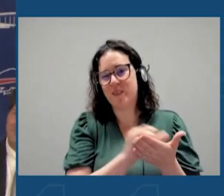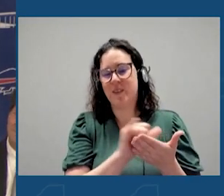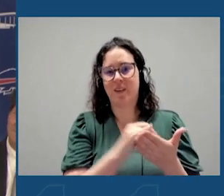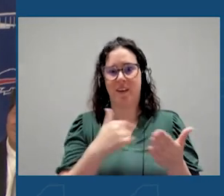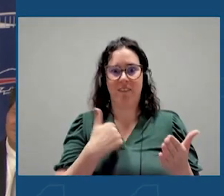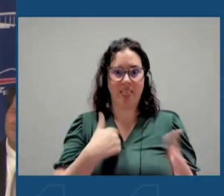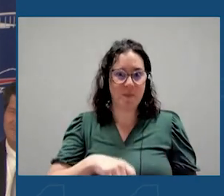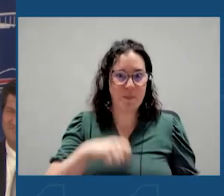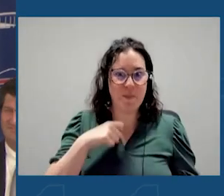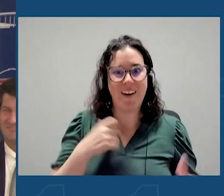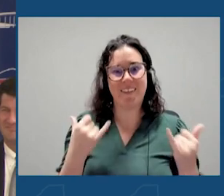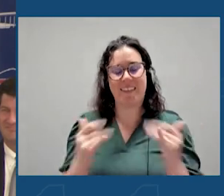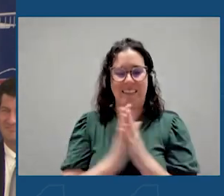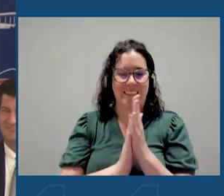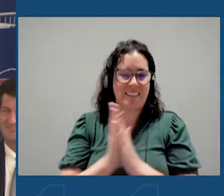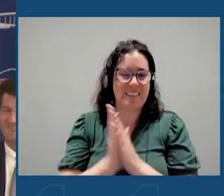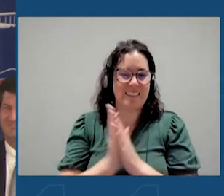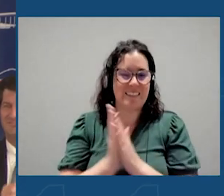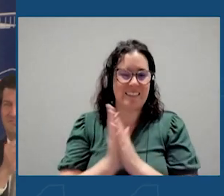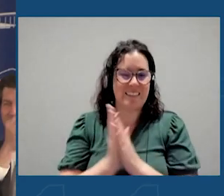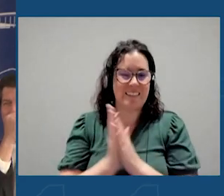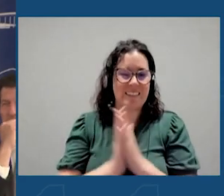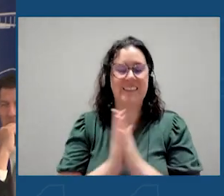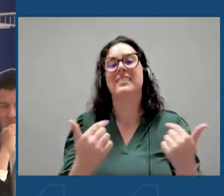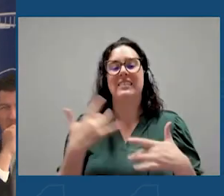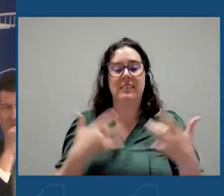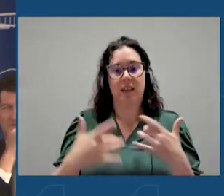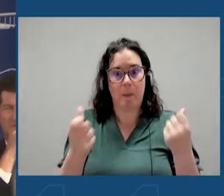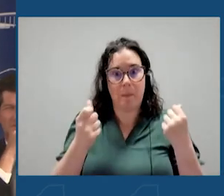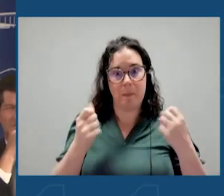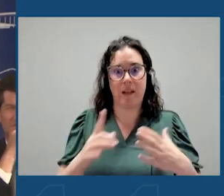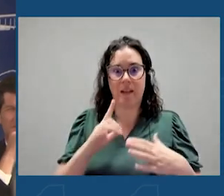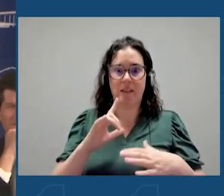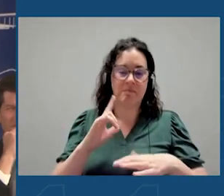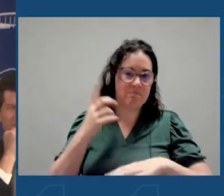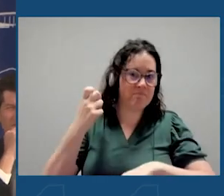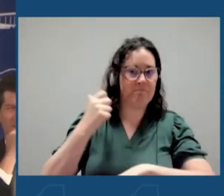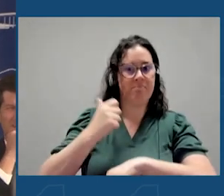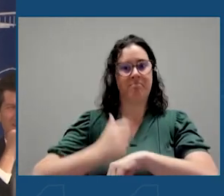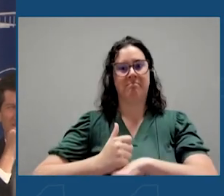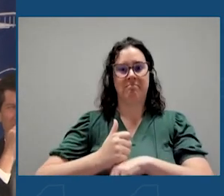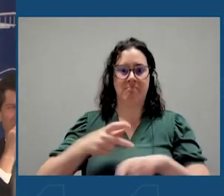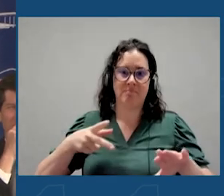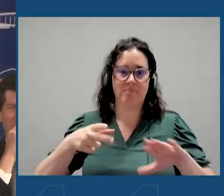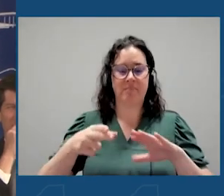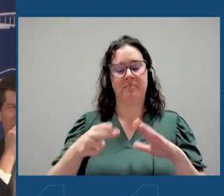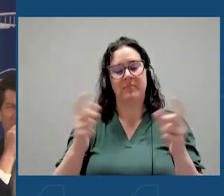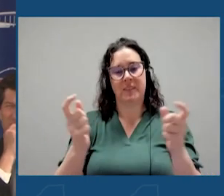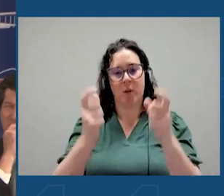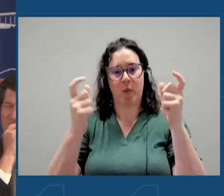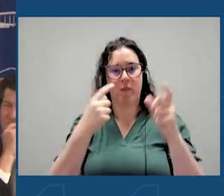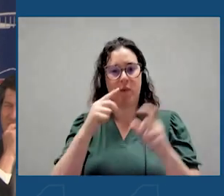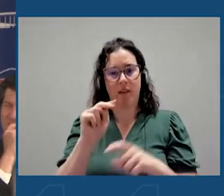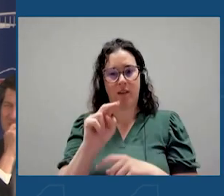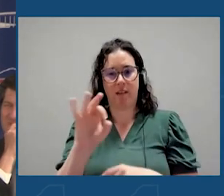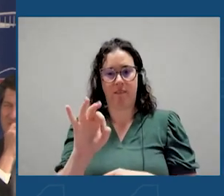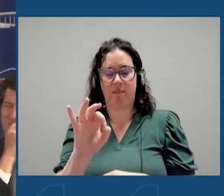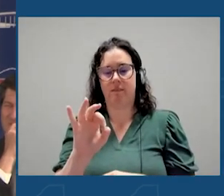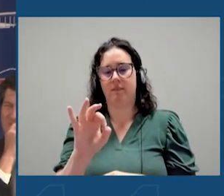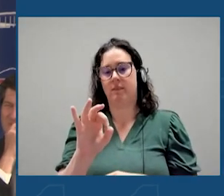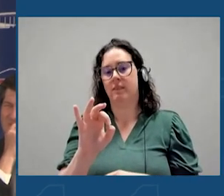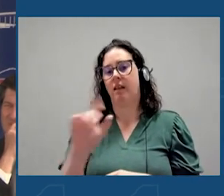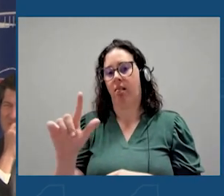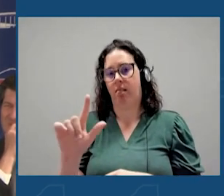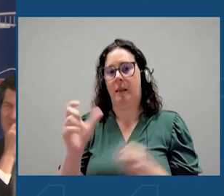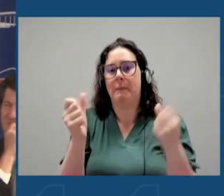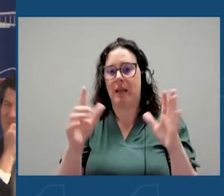today. I've been to a lot of groundbreaking ceremonies in my time at the NFL. Somebody asked me on the way up here